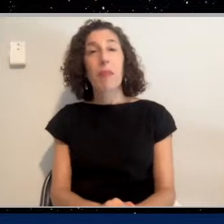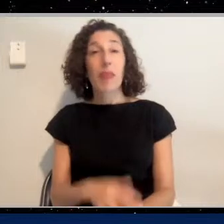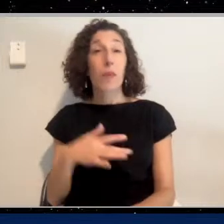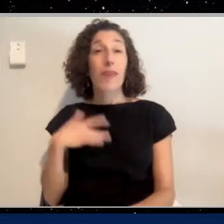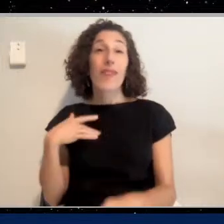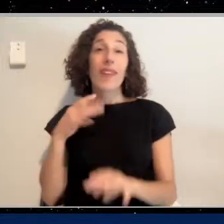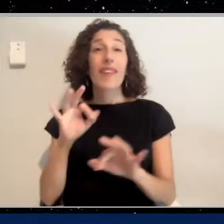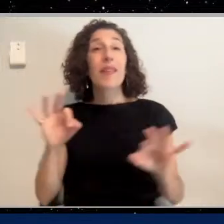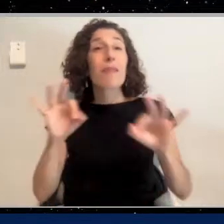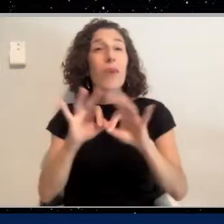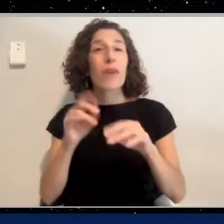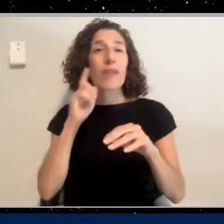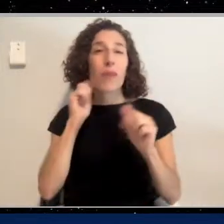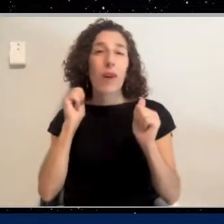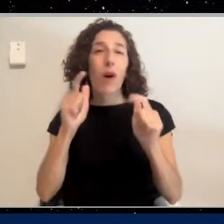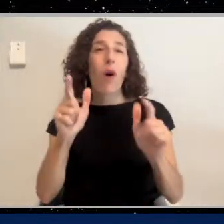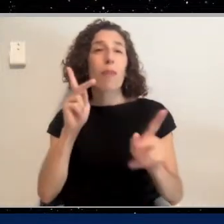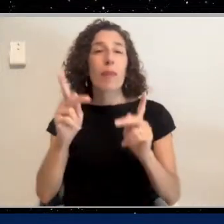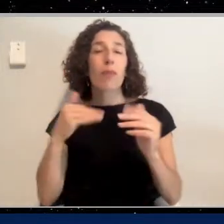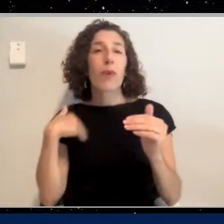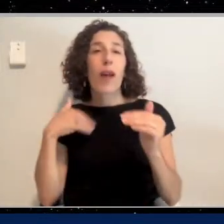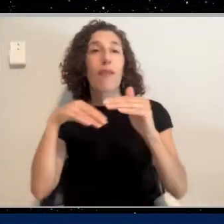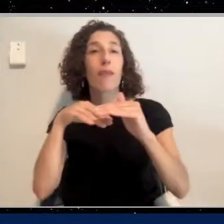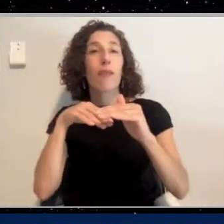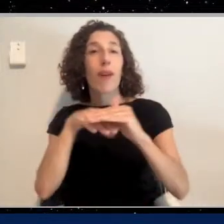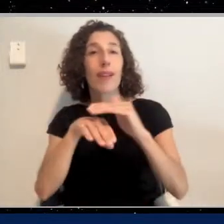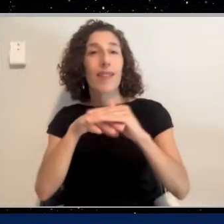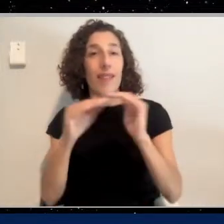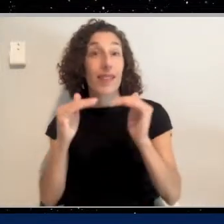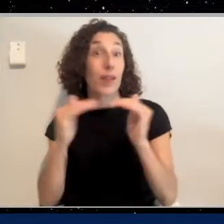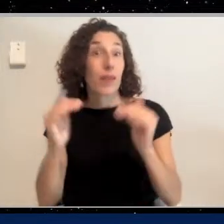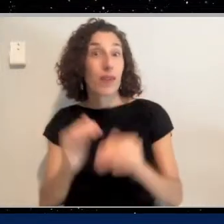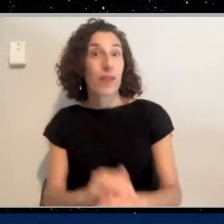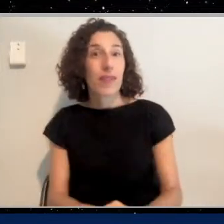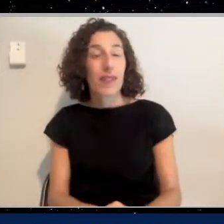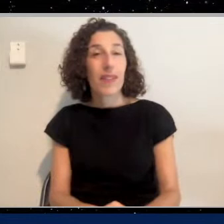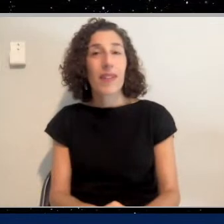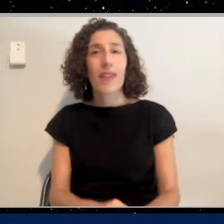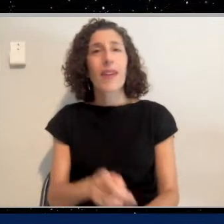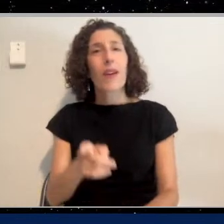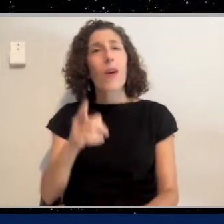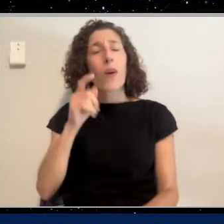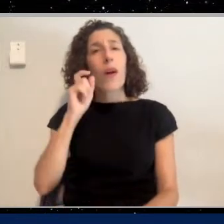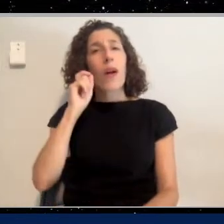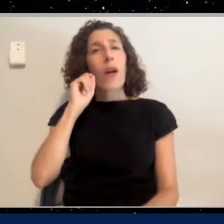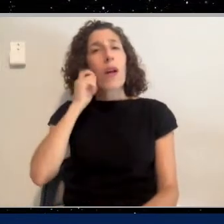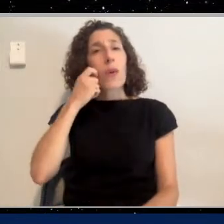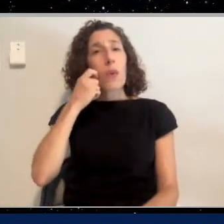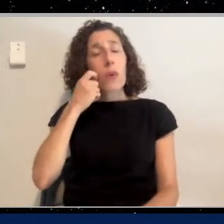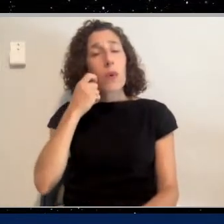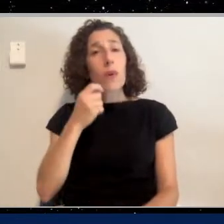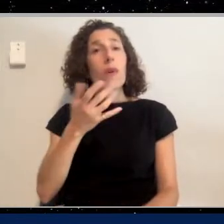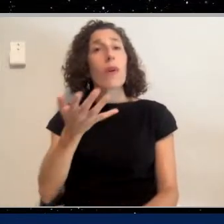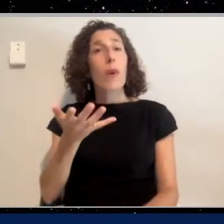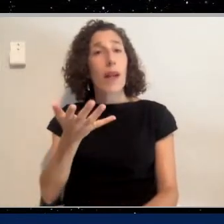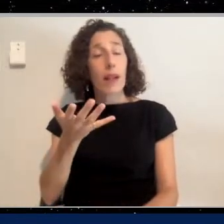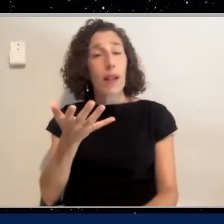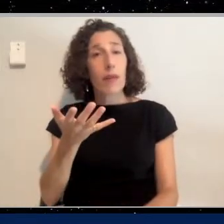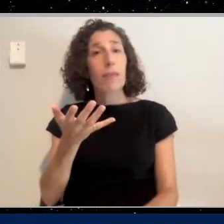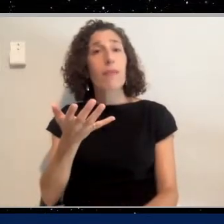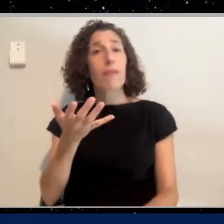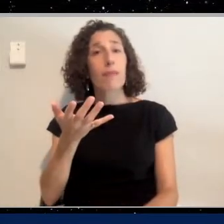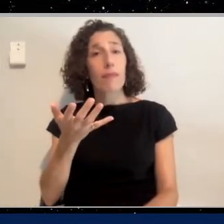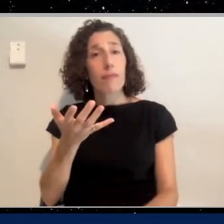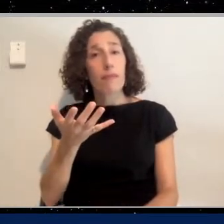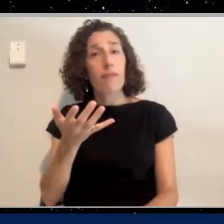Yeah. Tell me a little bit about that. Like, you think of an exhibit, you're walking through the museum and you have a little block